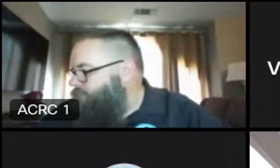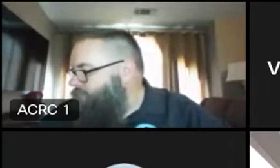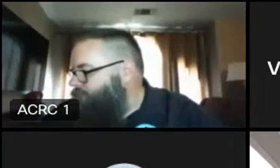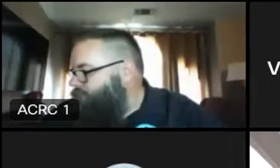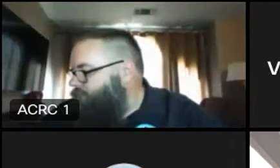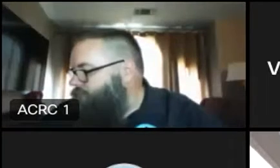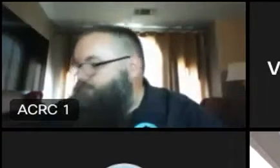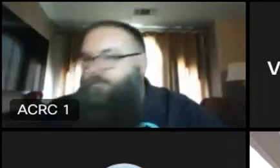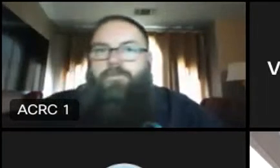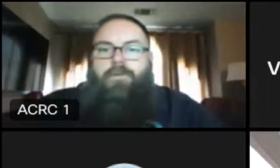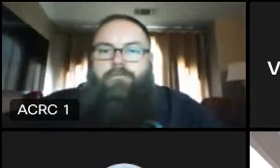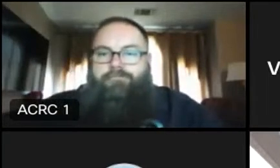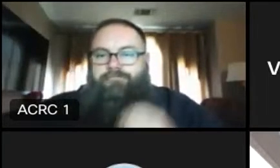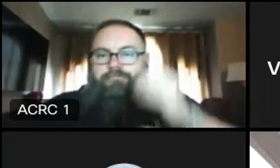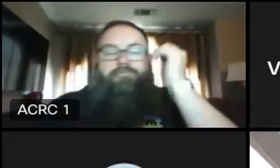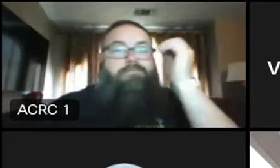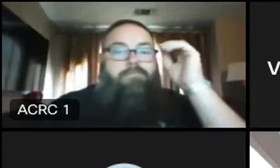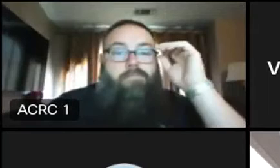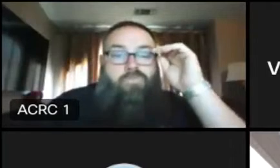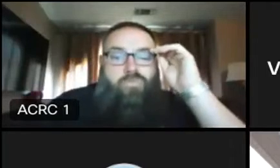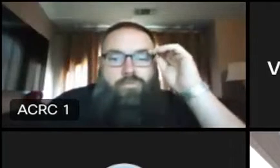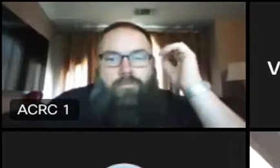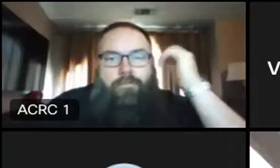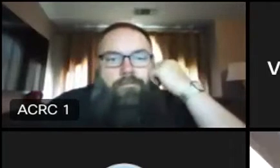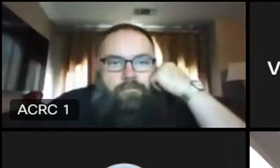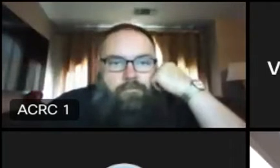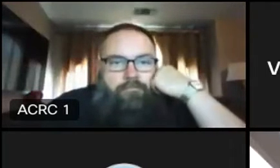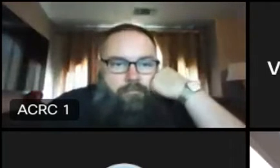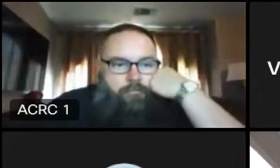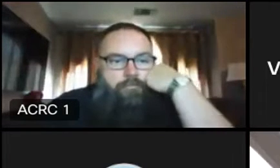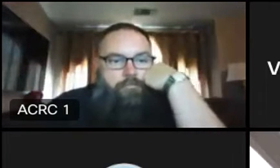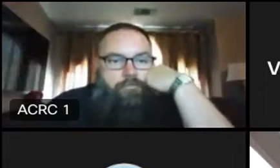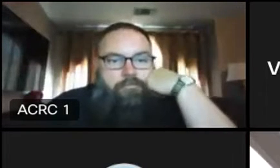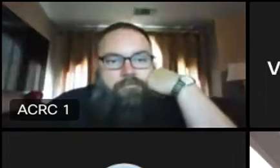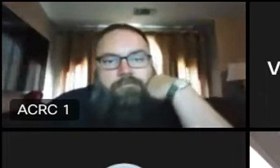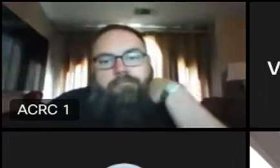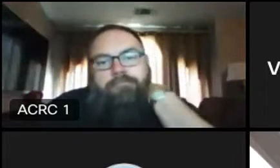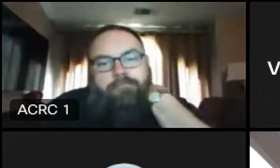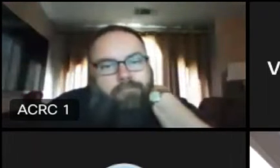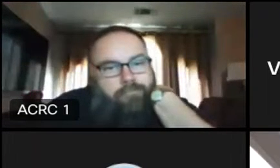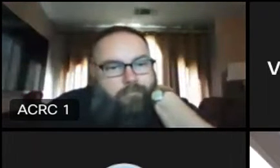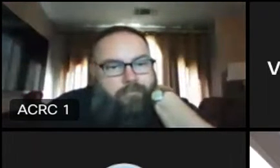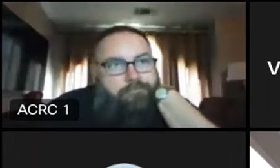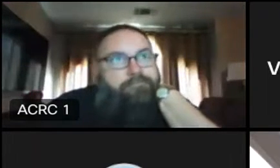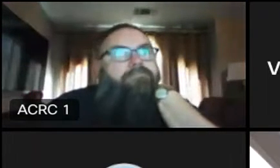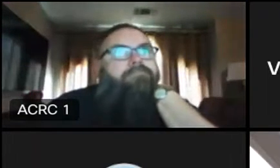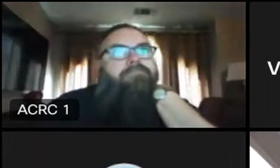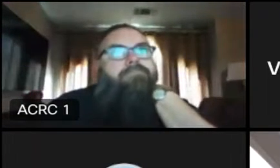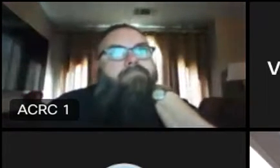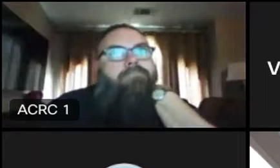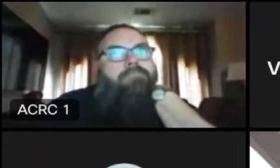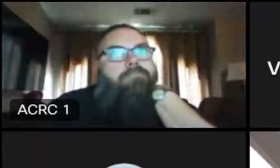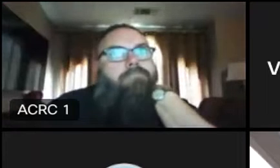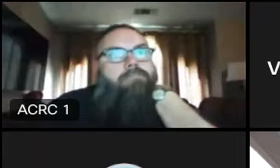practice, I think, for me as a business when someone's asking me, so that I make it a part of a priority. But, whether it's every month, every other month,